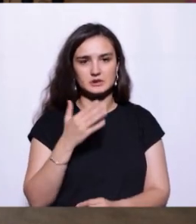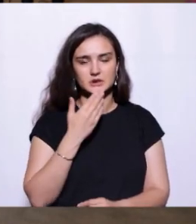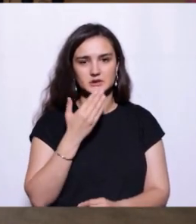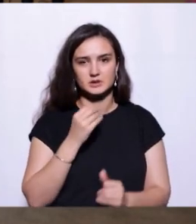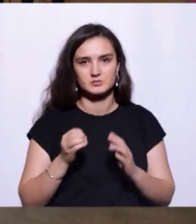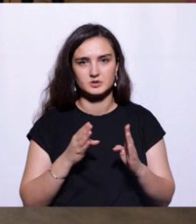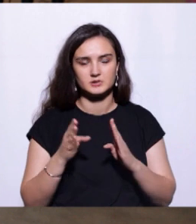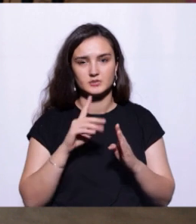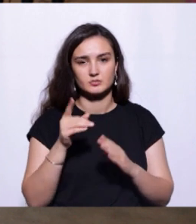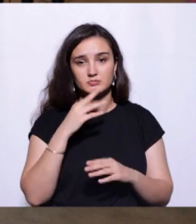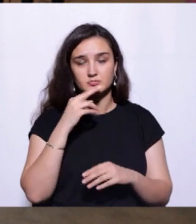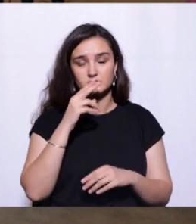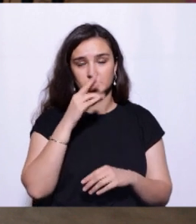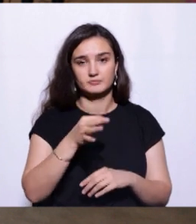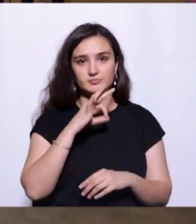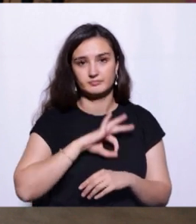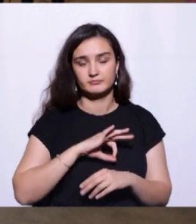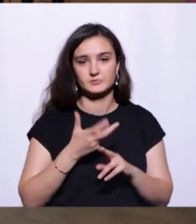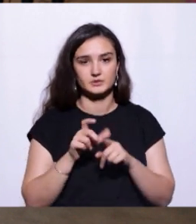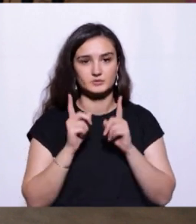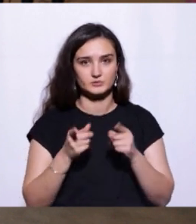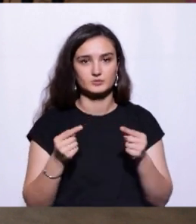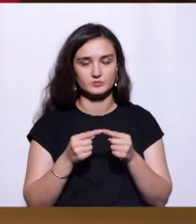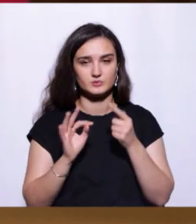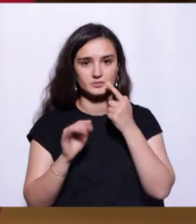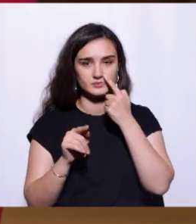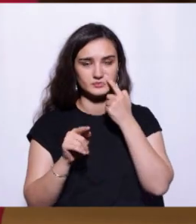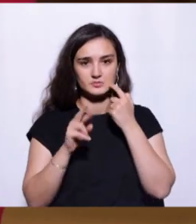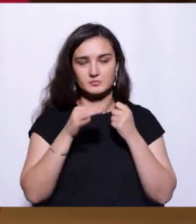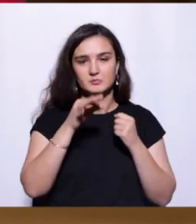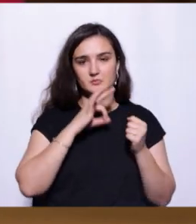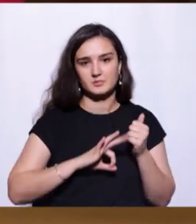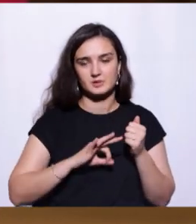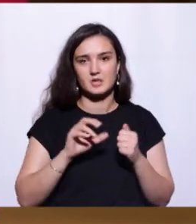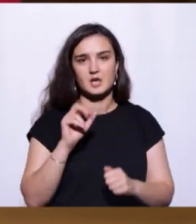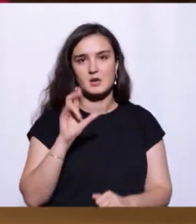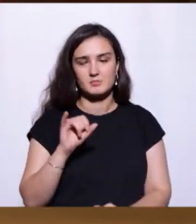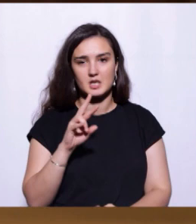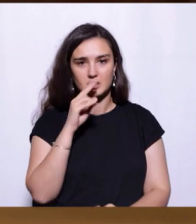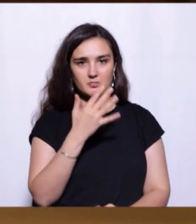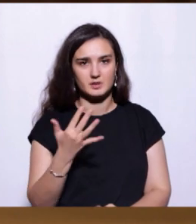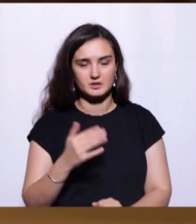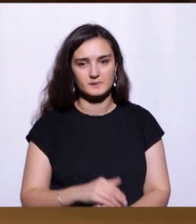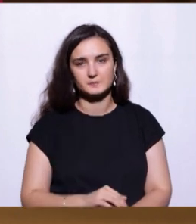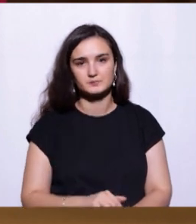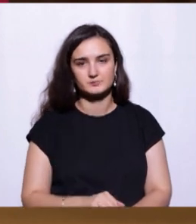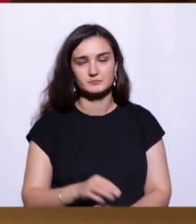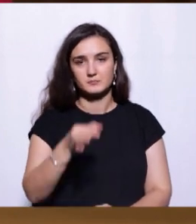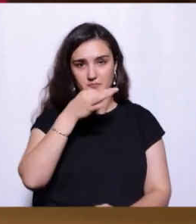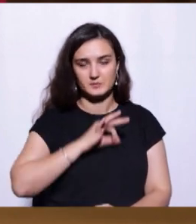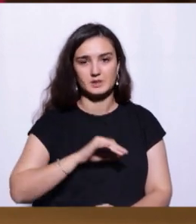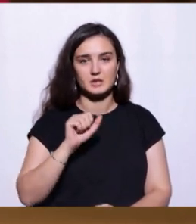easiest way to take medicine. Very true. Pill, abi an tableti.